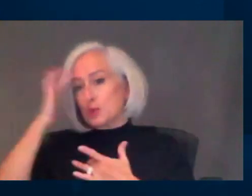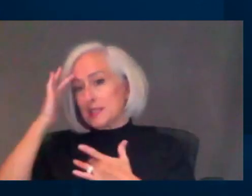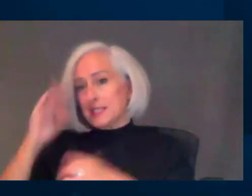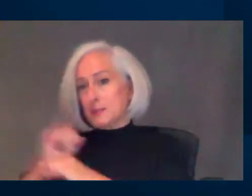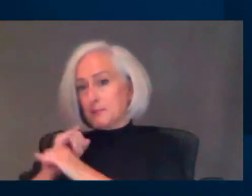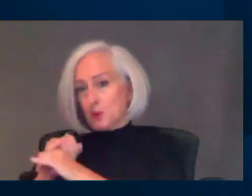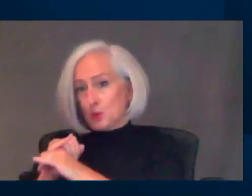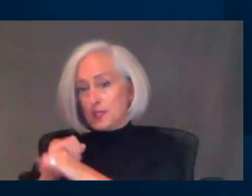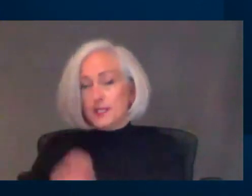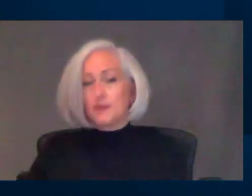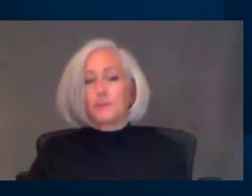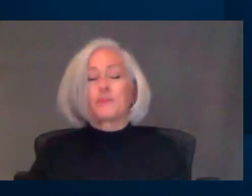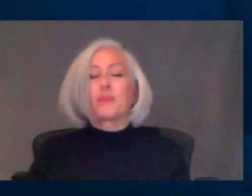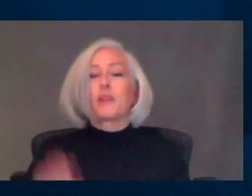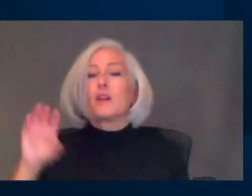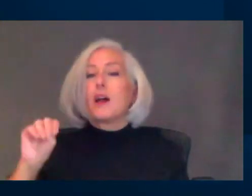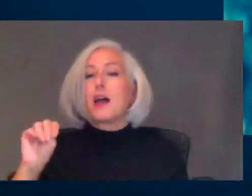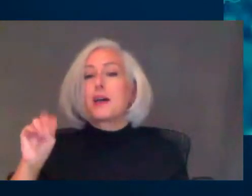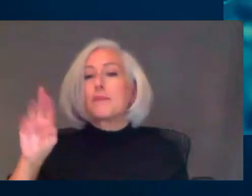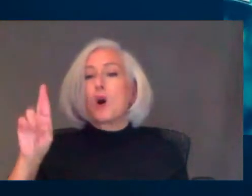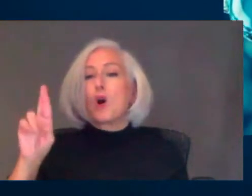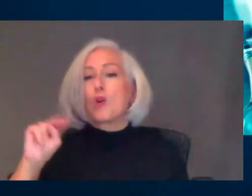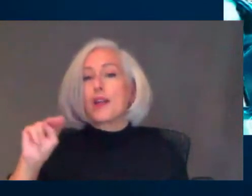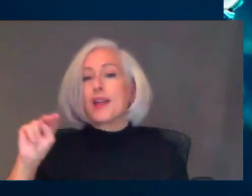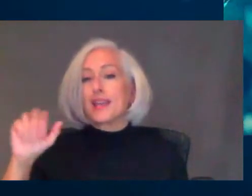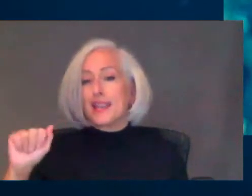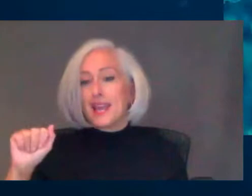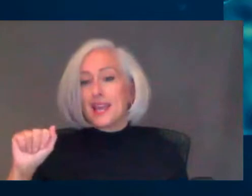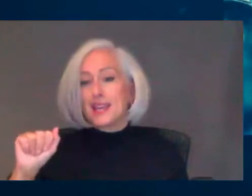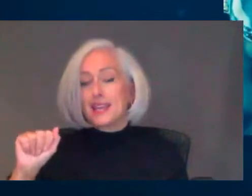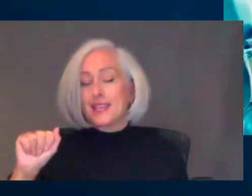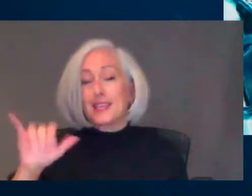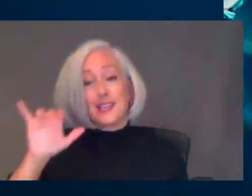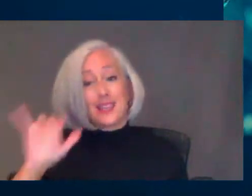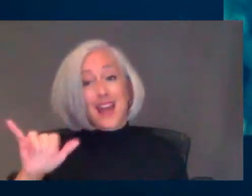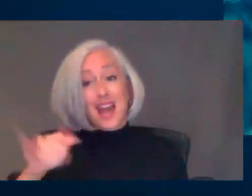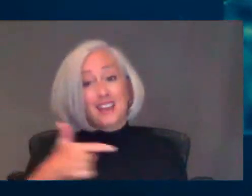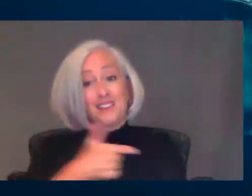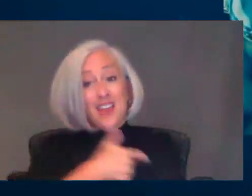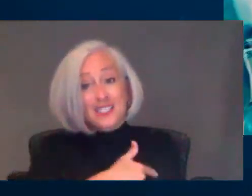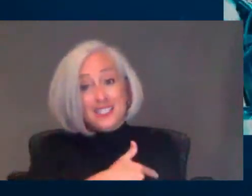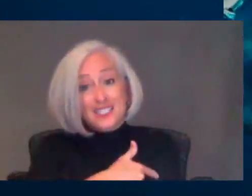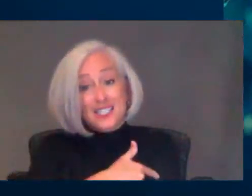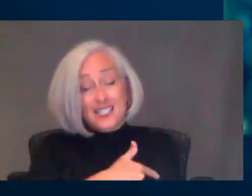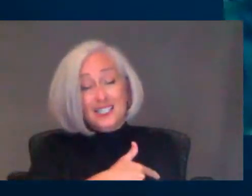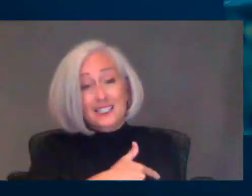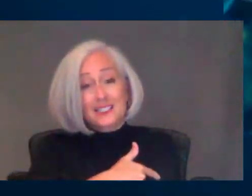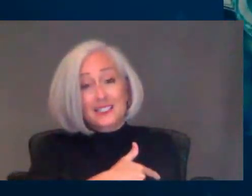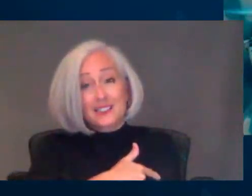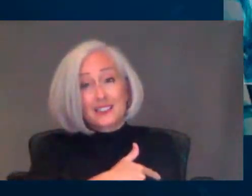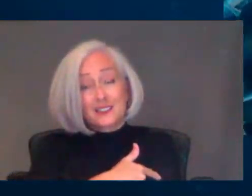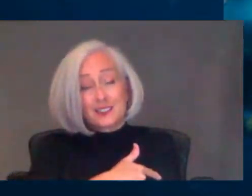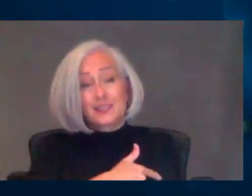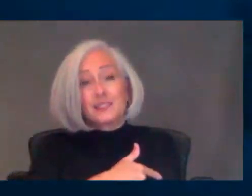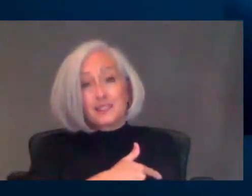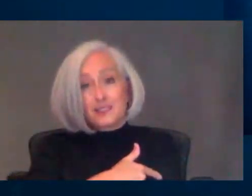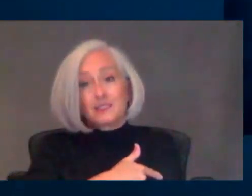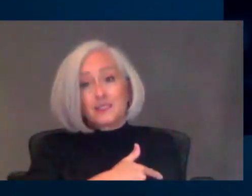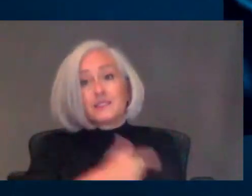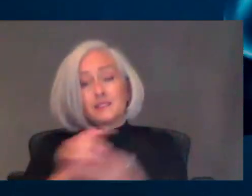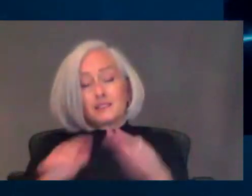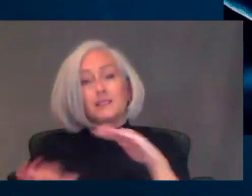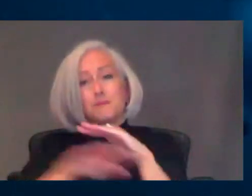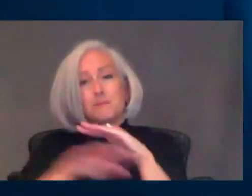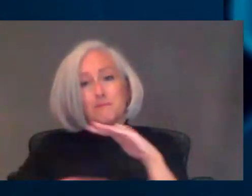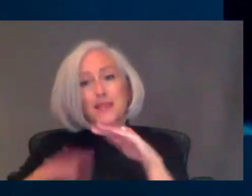Makes a protein that's then there for 5 or 6 or 7 days. And then the protein is gone and the lipid is gone and metabolized quickly.